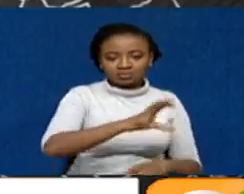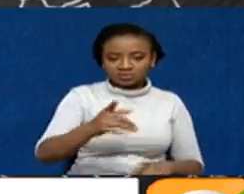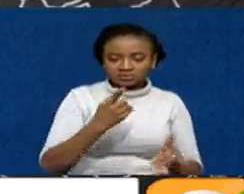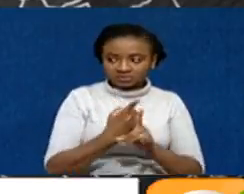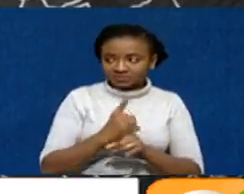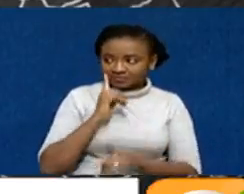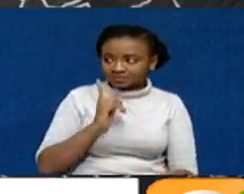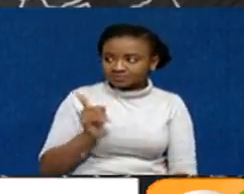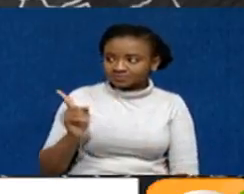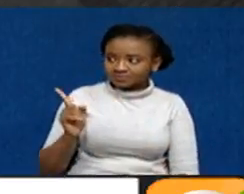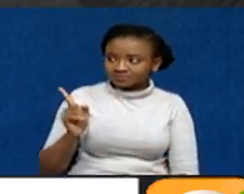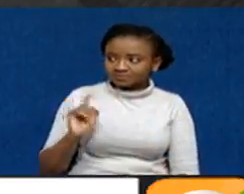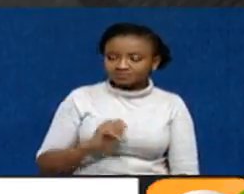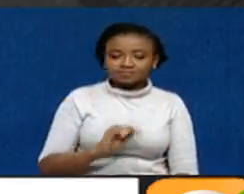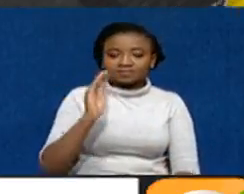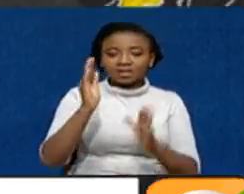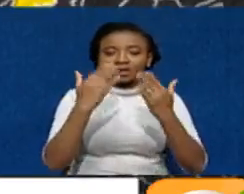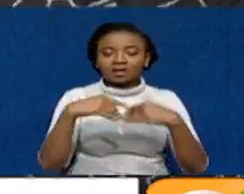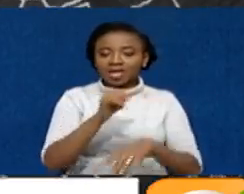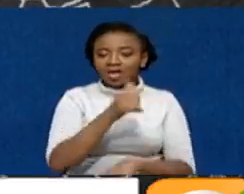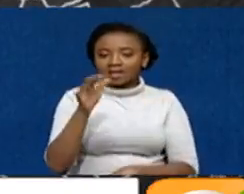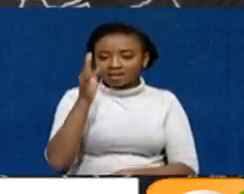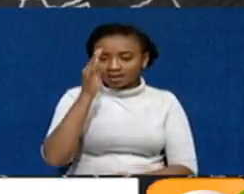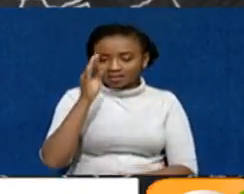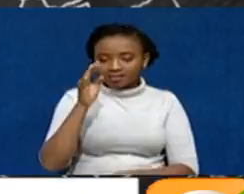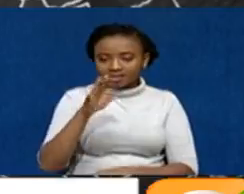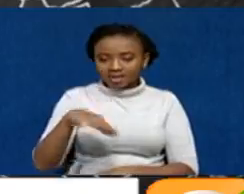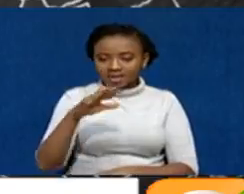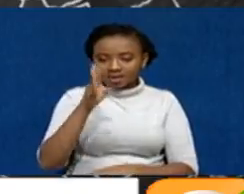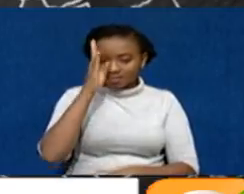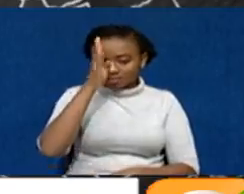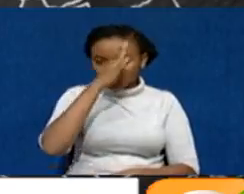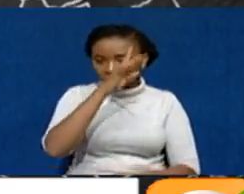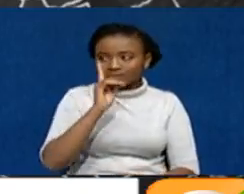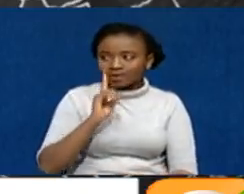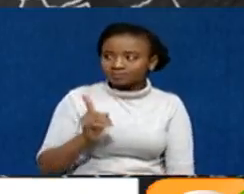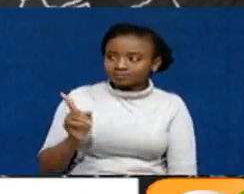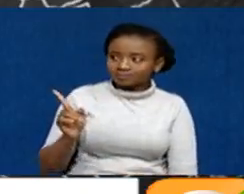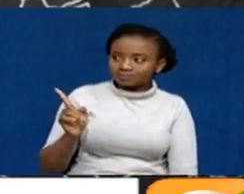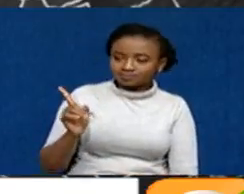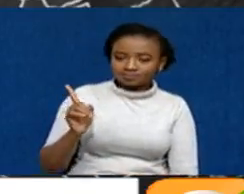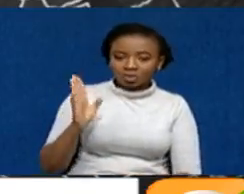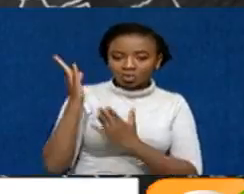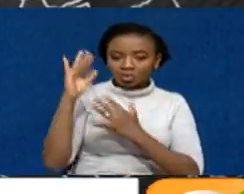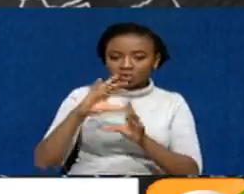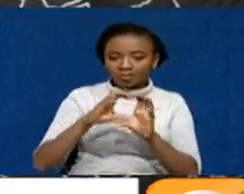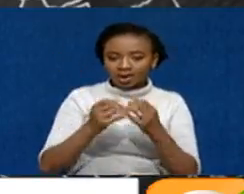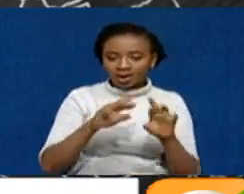least 353 schools. Neighboring Bungoma County will construct 497 new classrooms